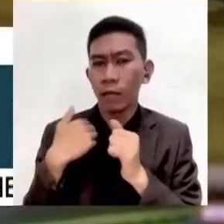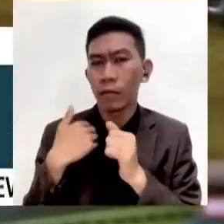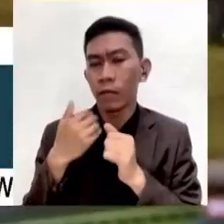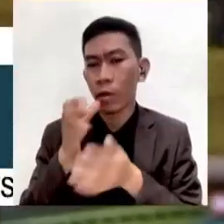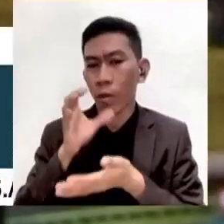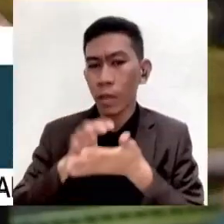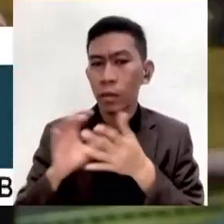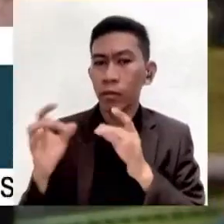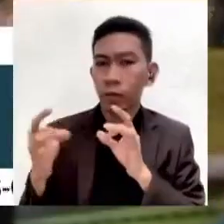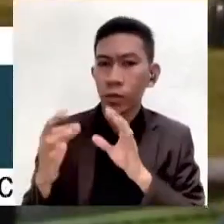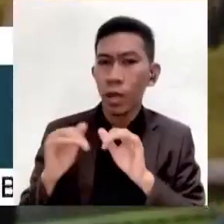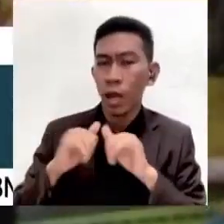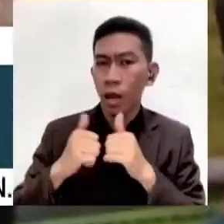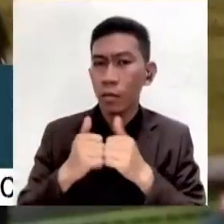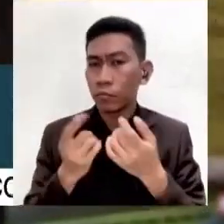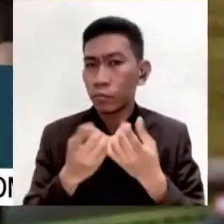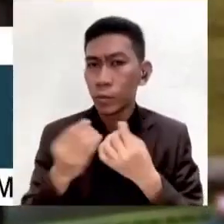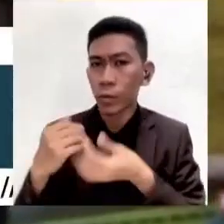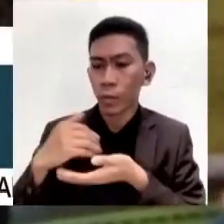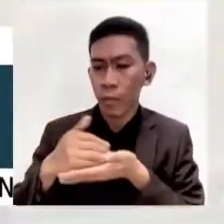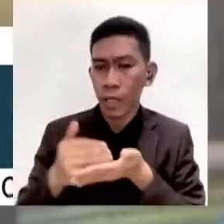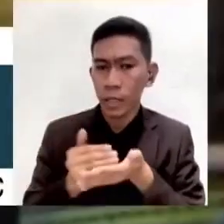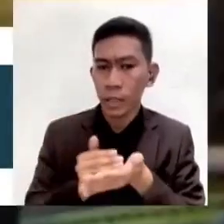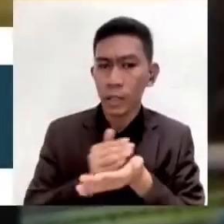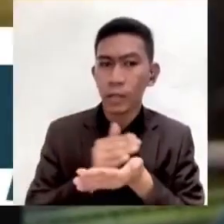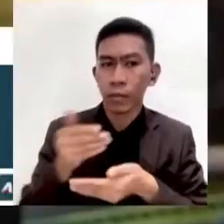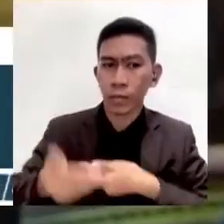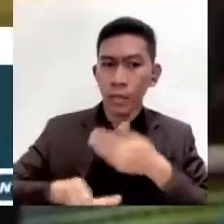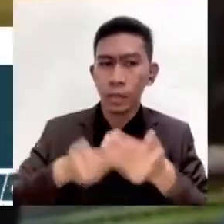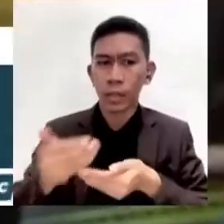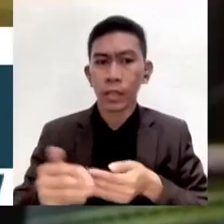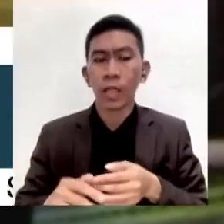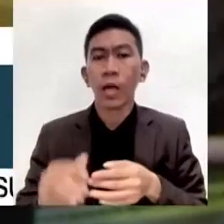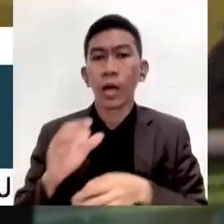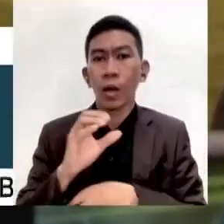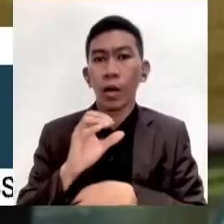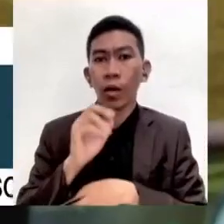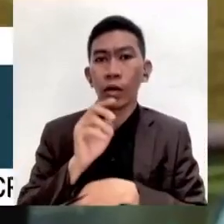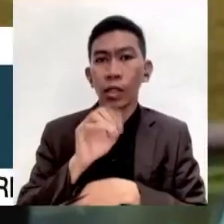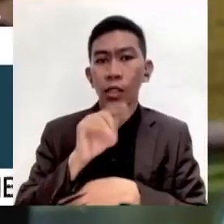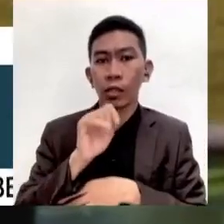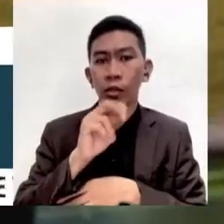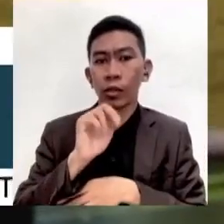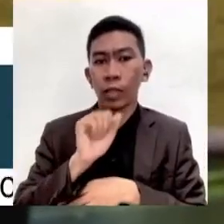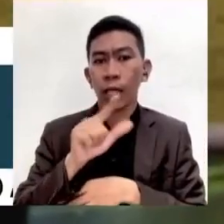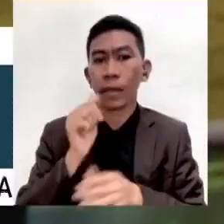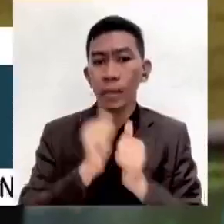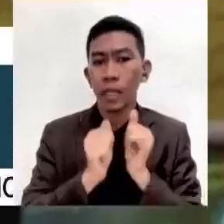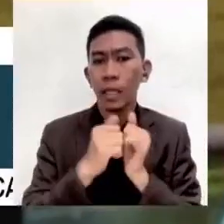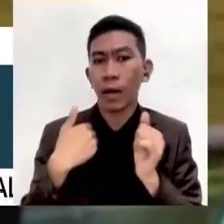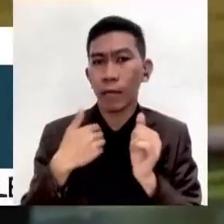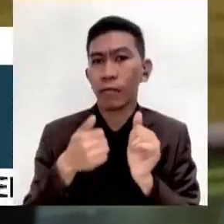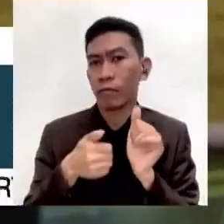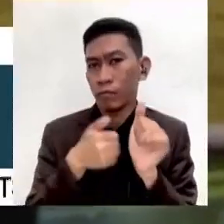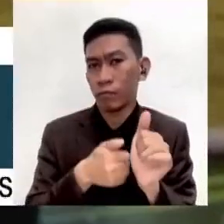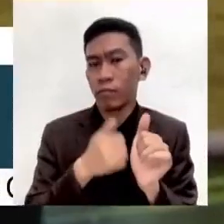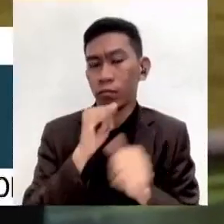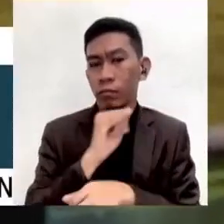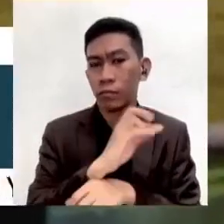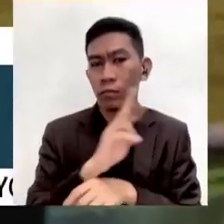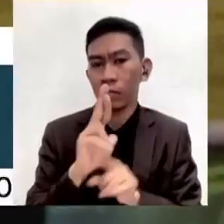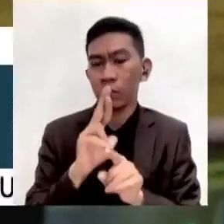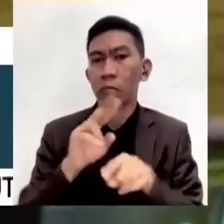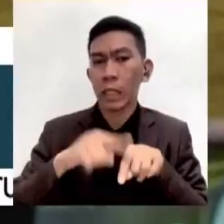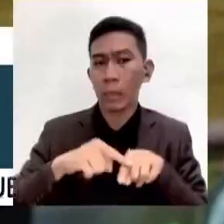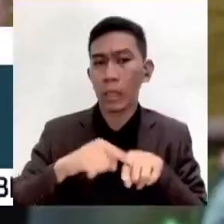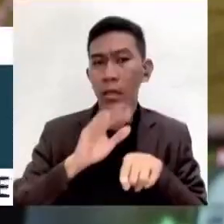the budget. Ang conditional implementation, subject to implementing rules and regulations or guidelines to be issued by